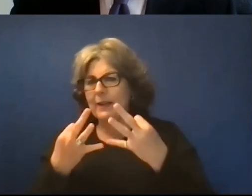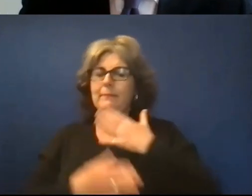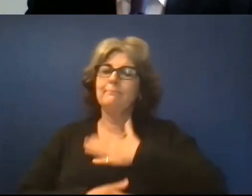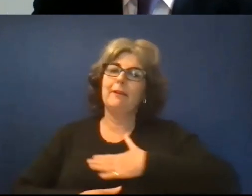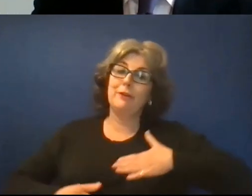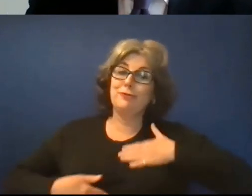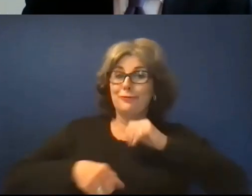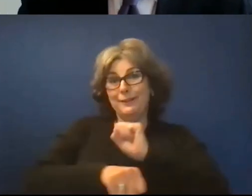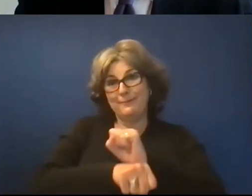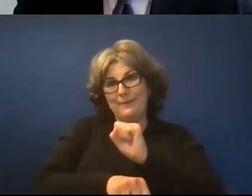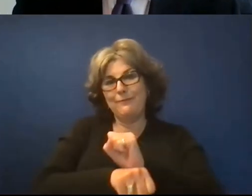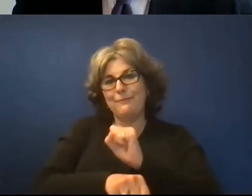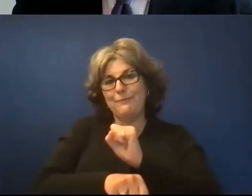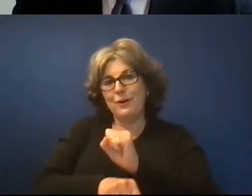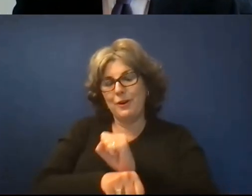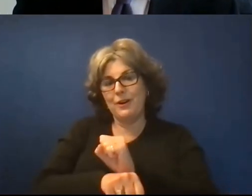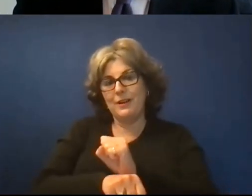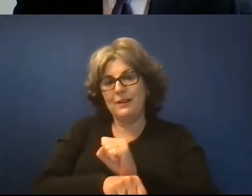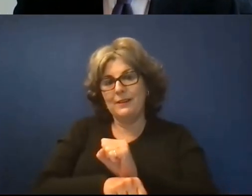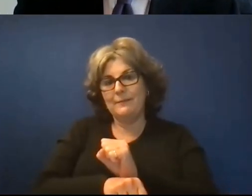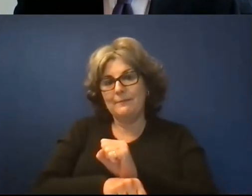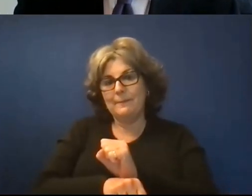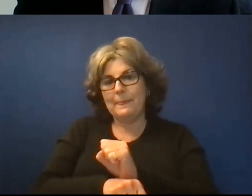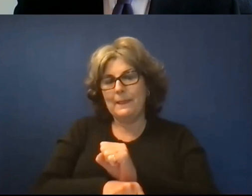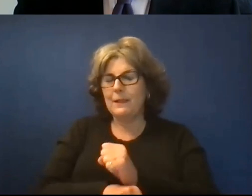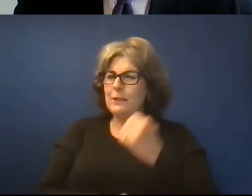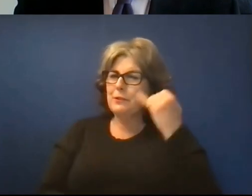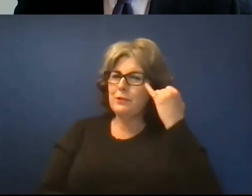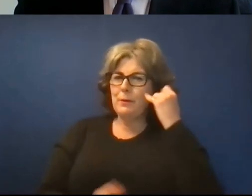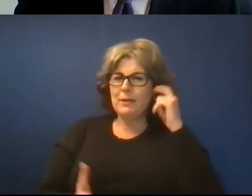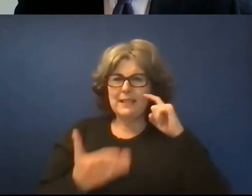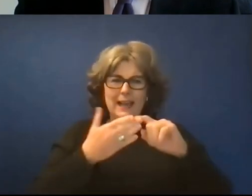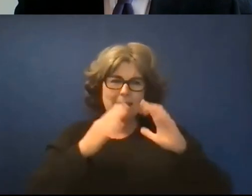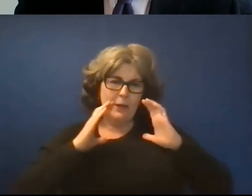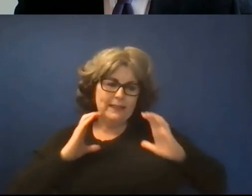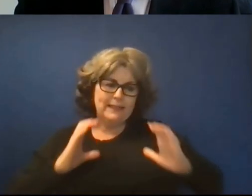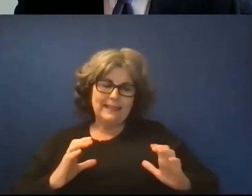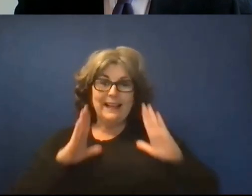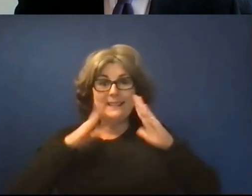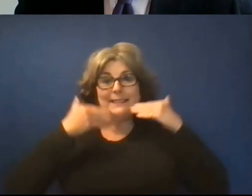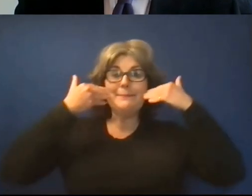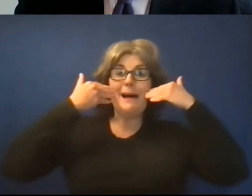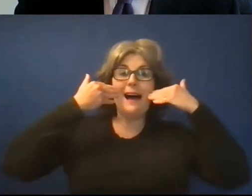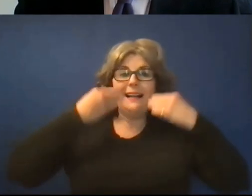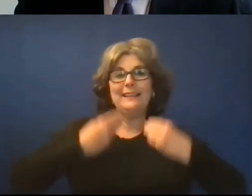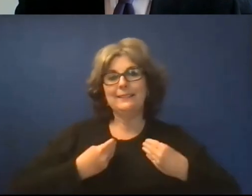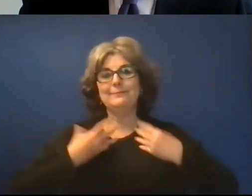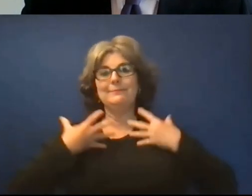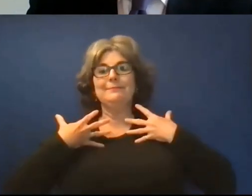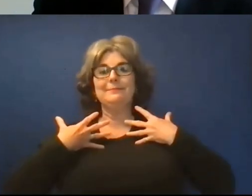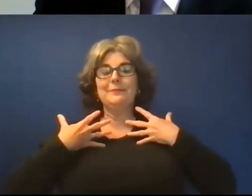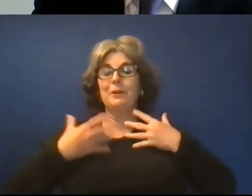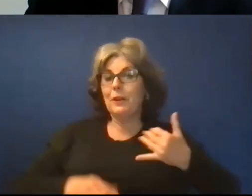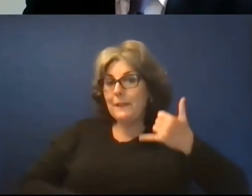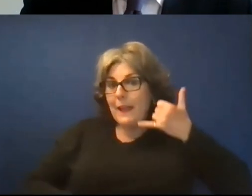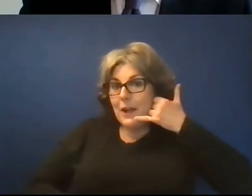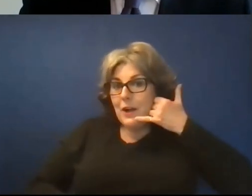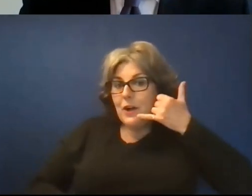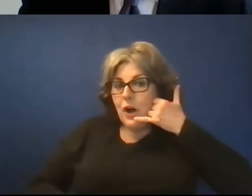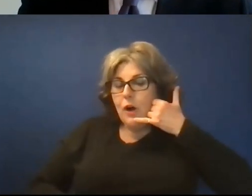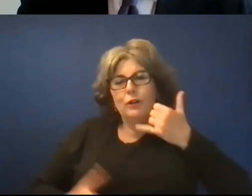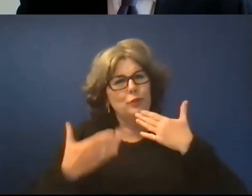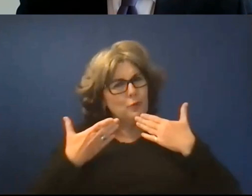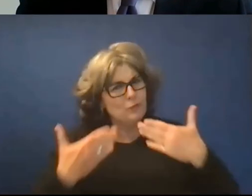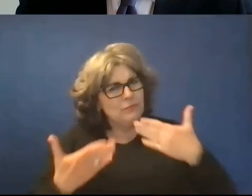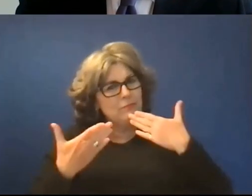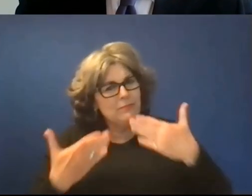I do. When I see my clients' smiling faces or they call to thank me